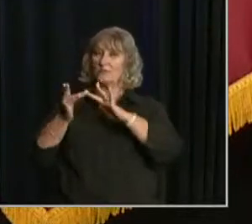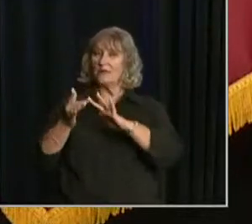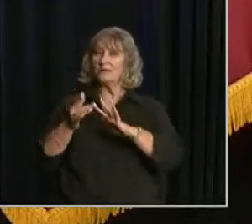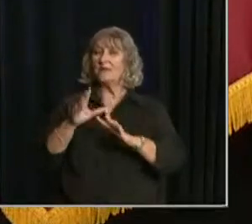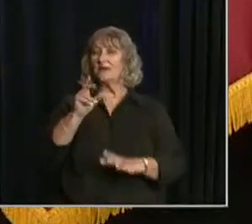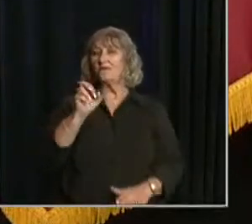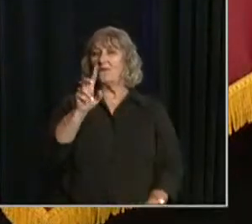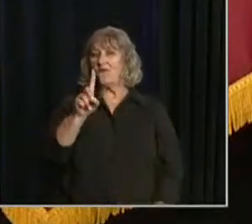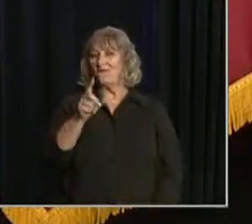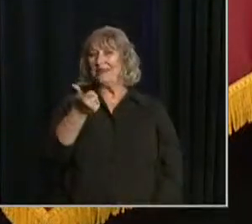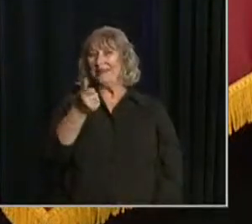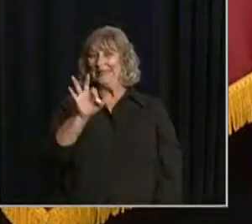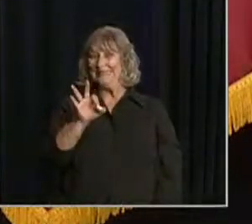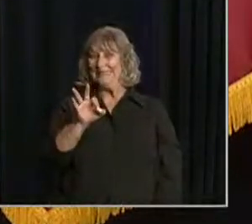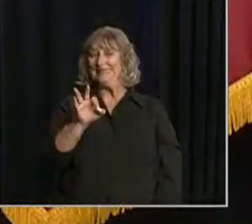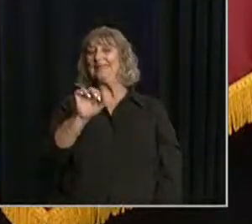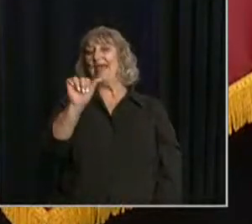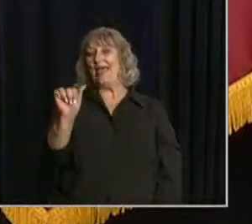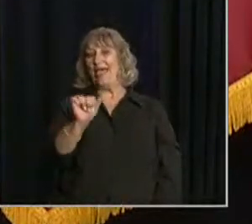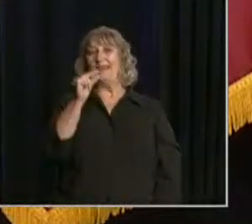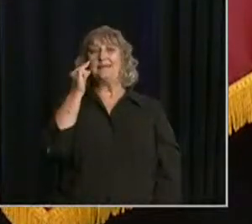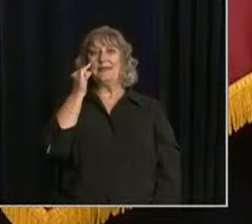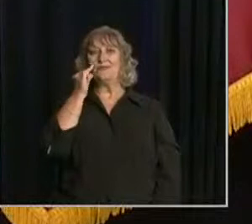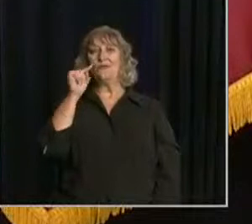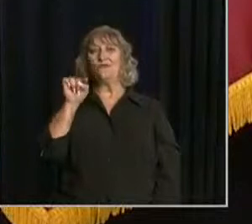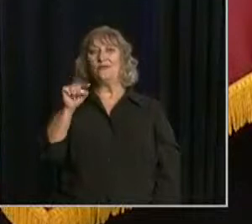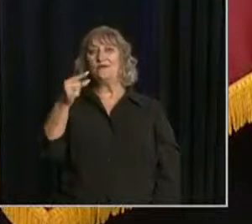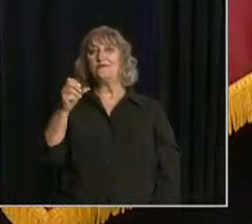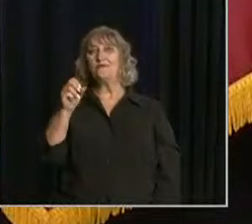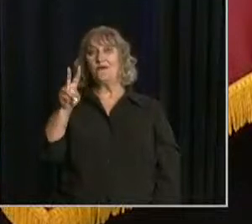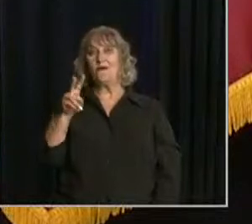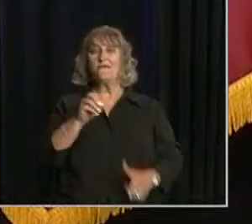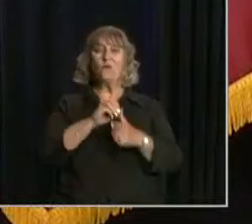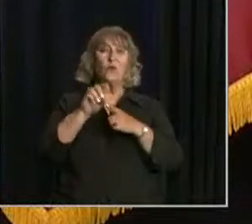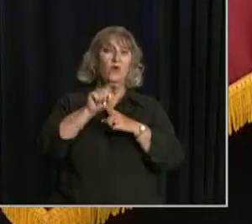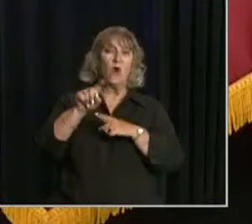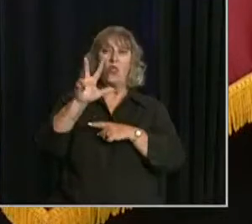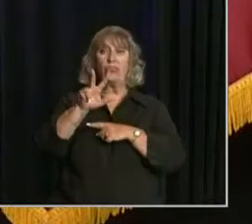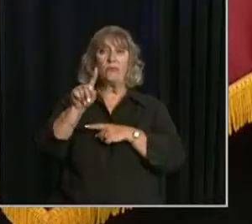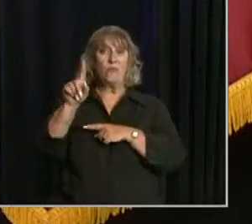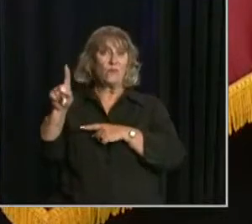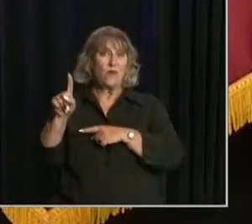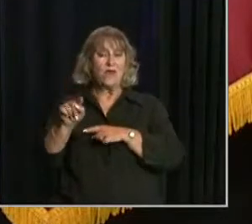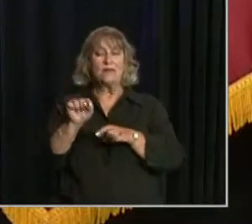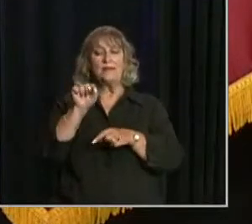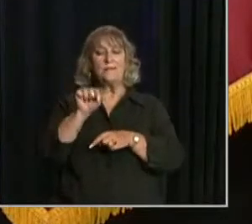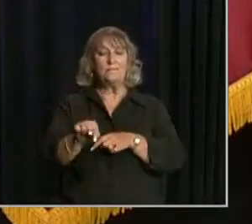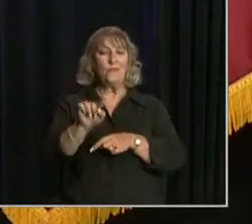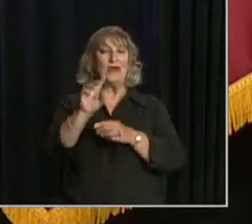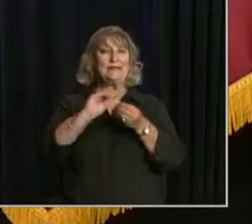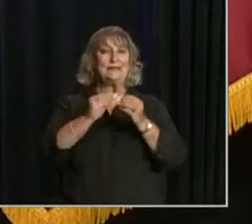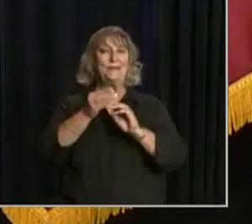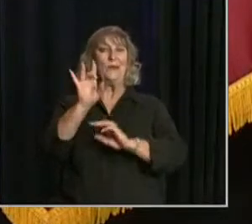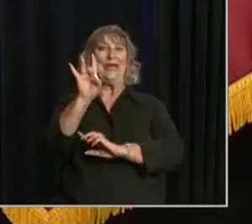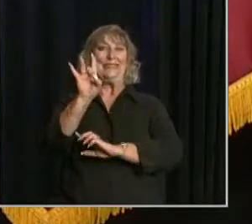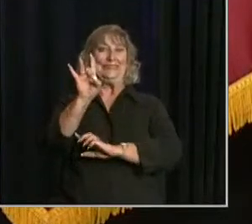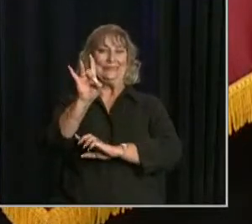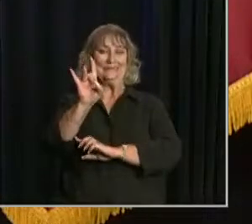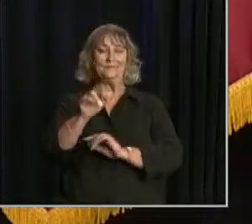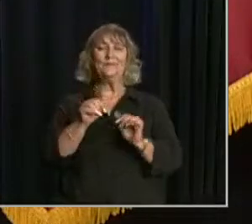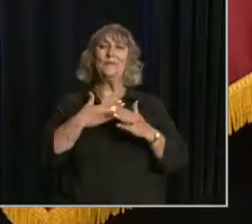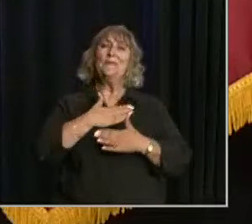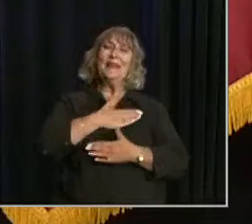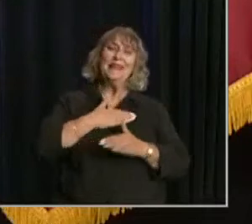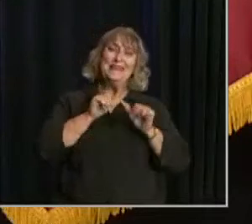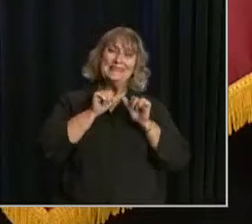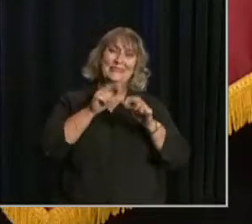covid19.sanantonio.gov. You can also call the COVID-19 hotline by dialing 311 and selecting option 8. Please continue to wear a mask